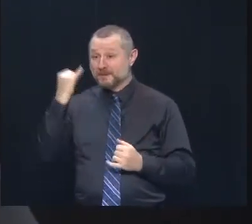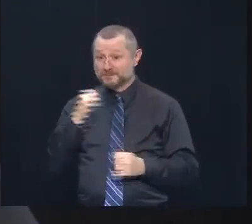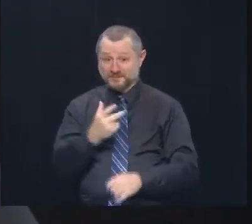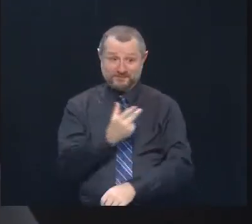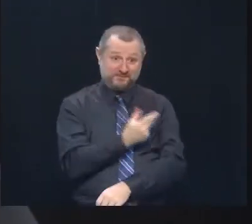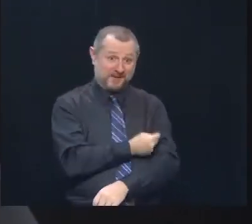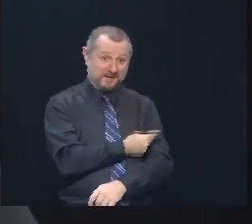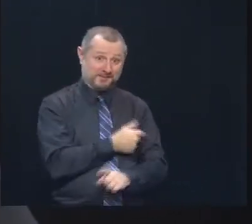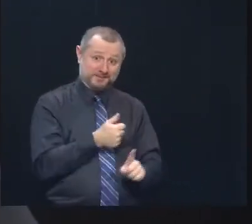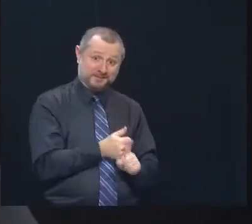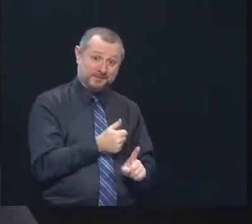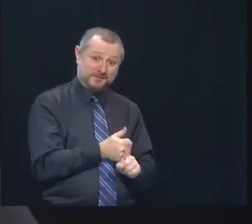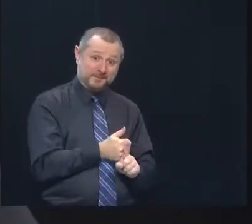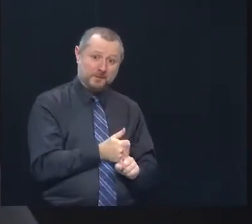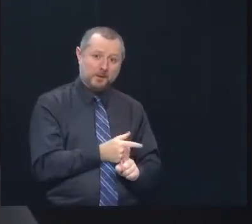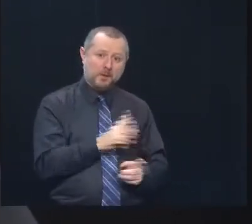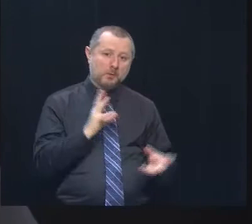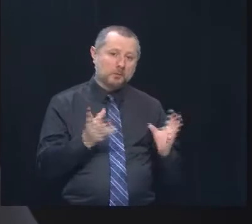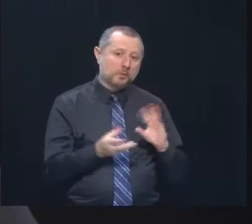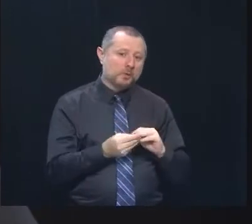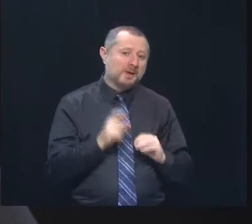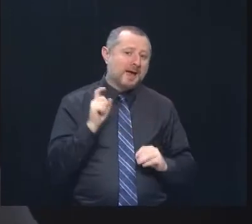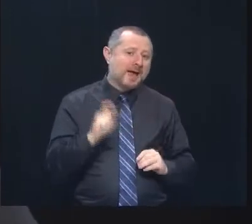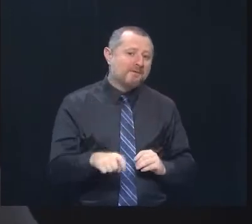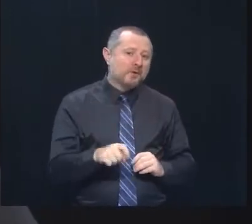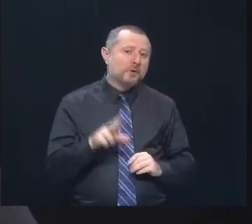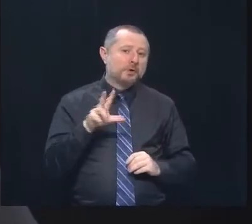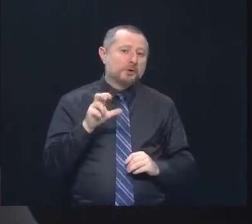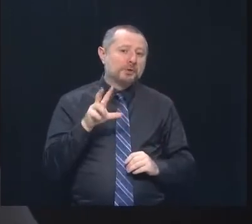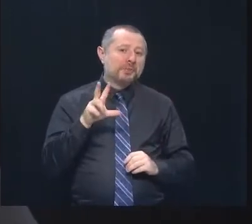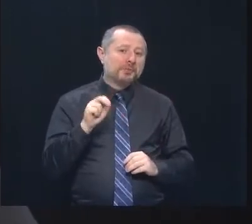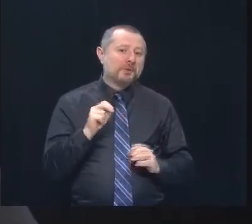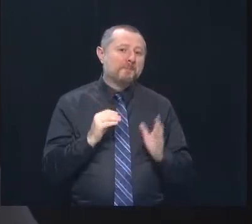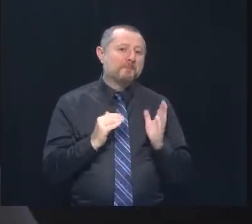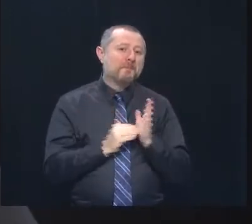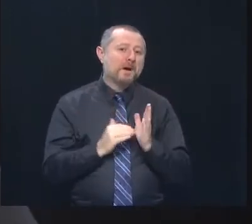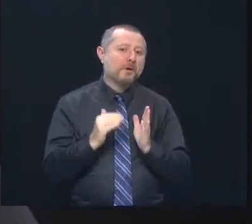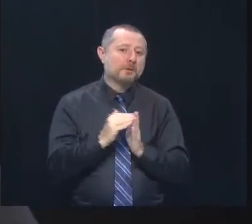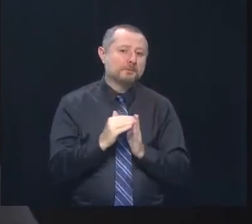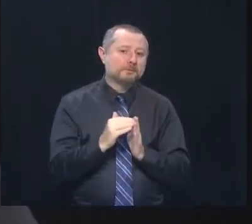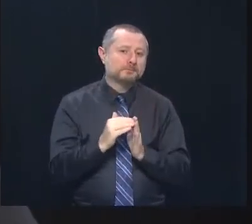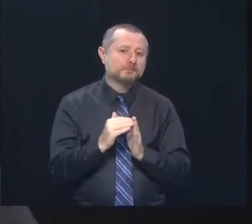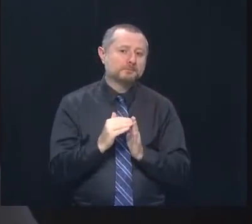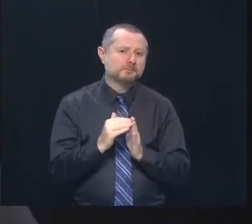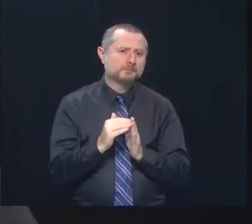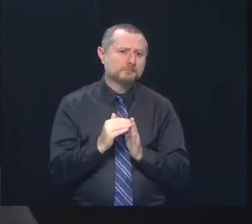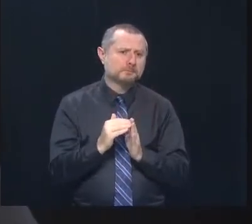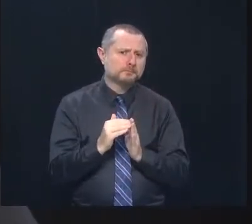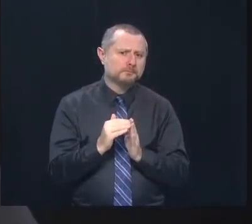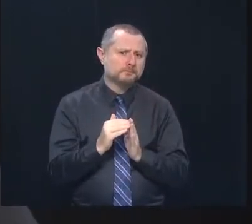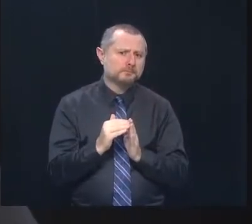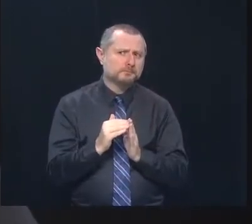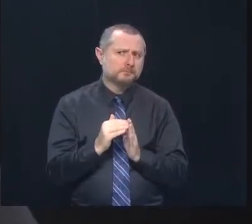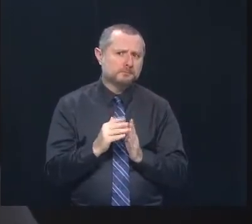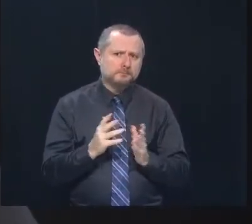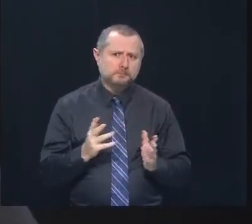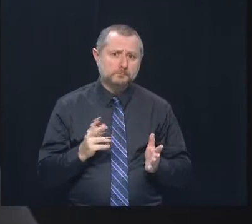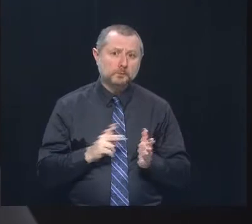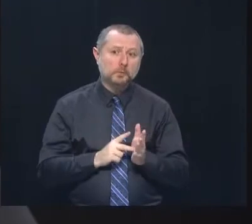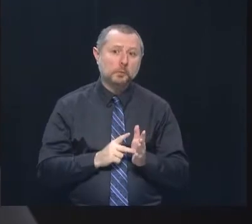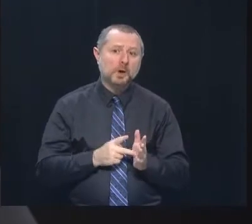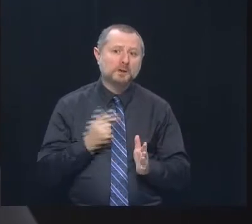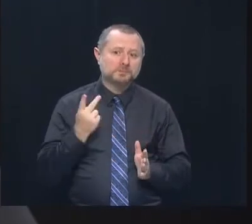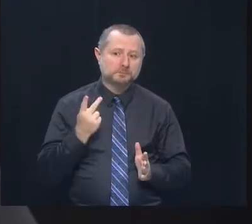to do 330 million vaccinations. And you have to do them